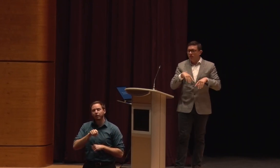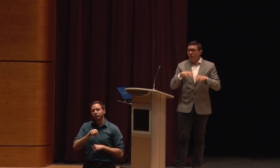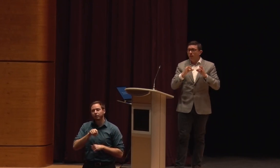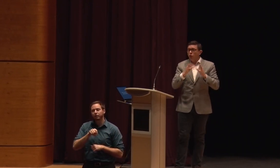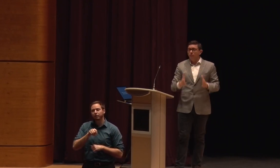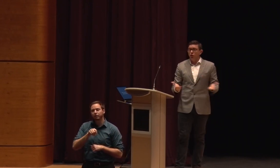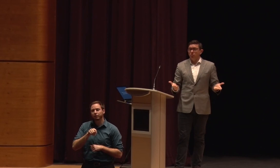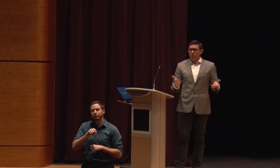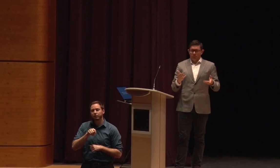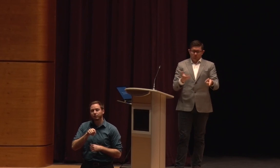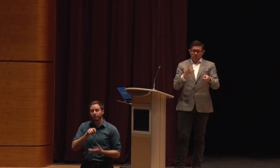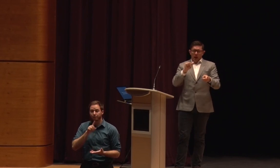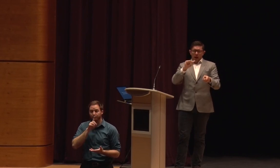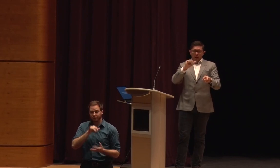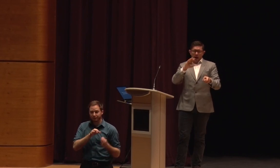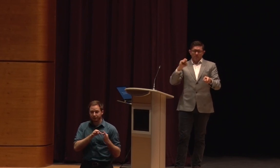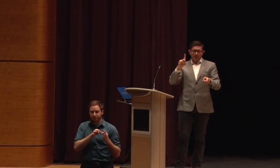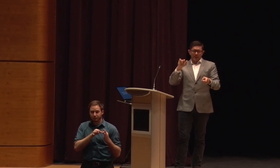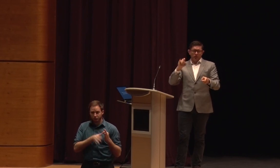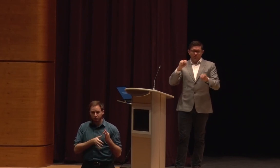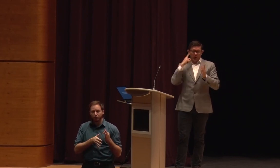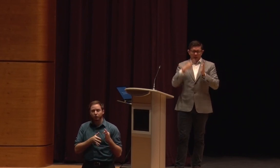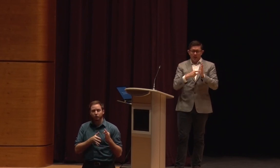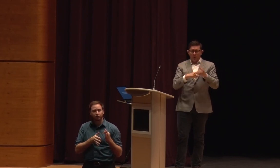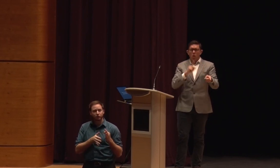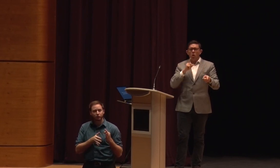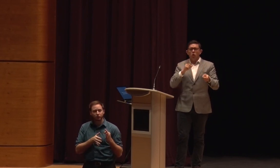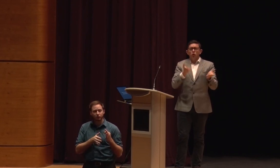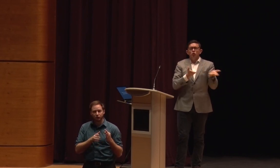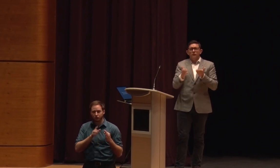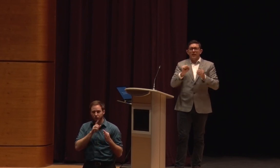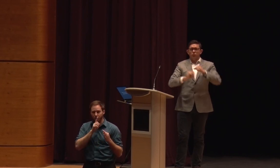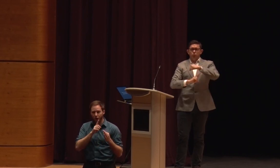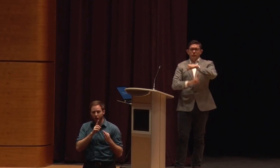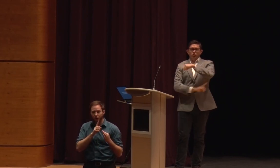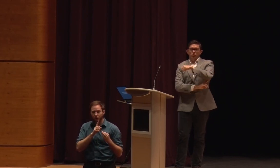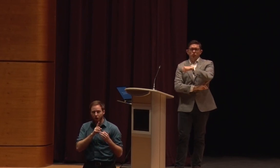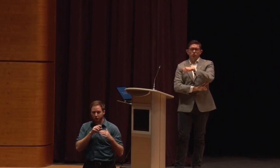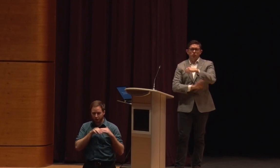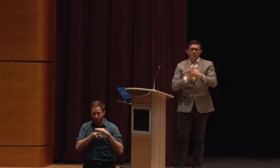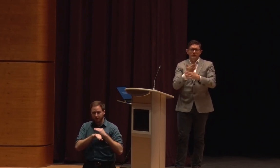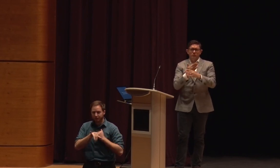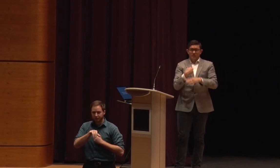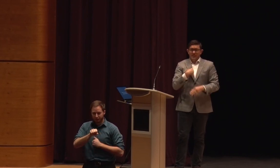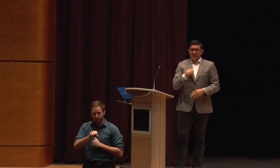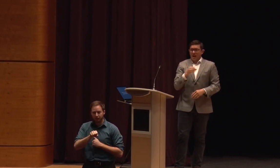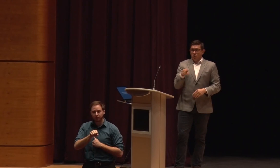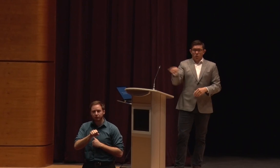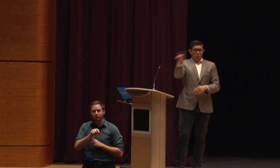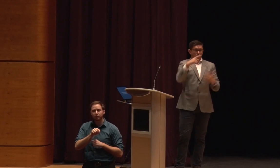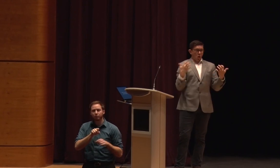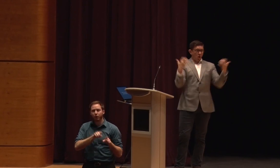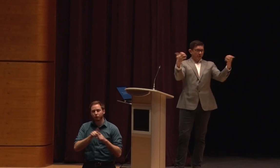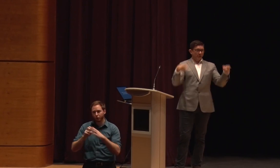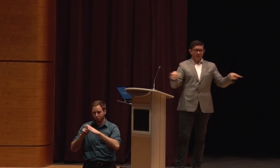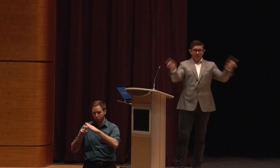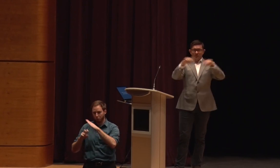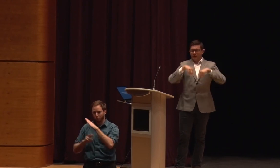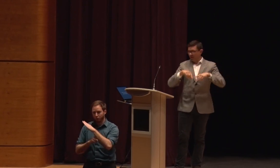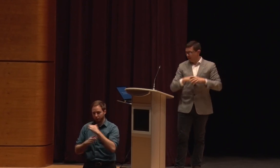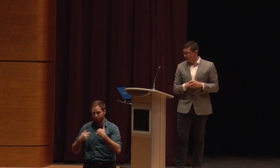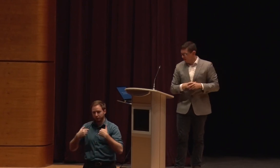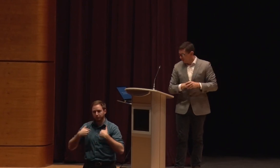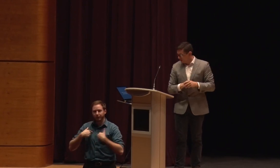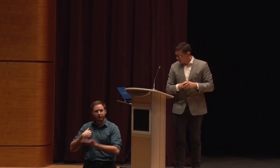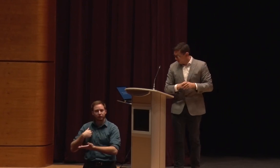But really, the interpreters are an accommodation, yes, but they are a bridge between me